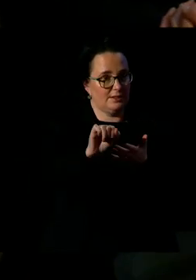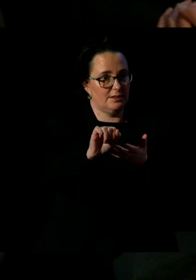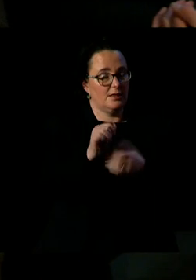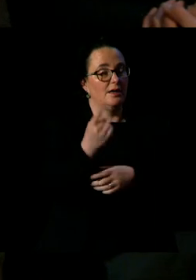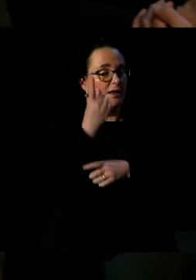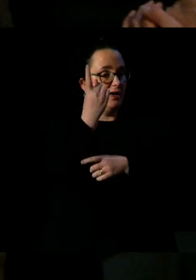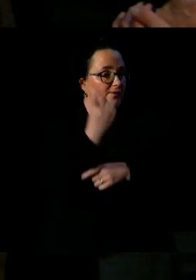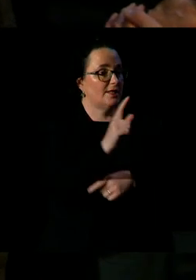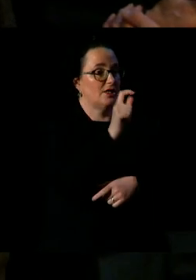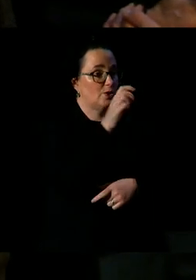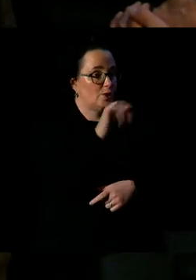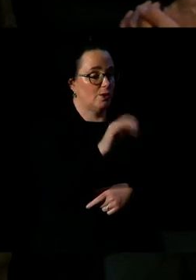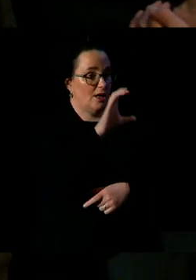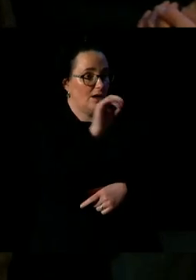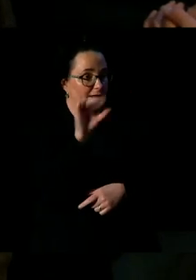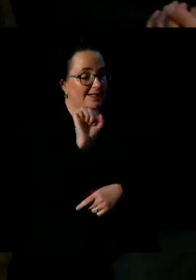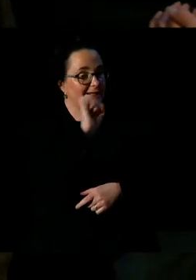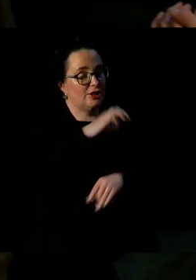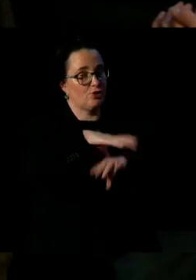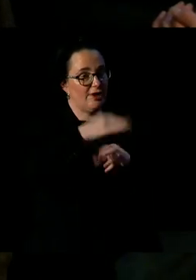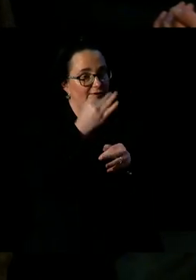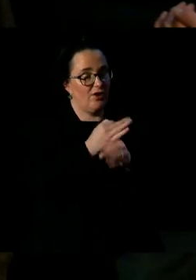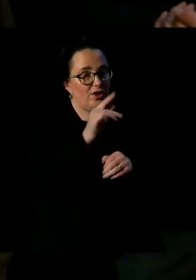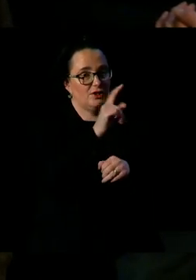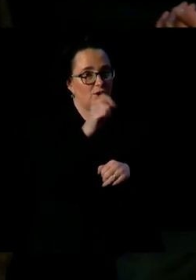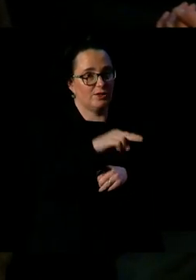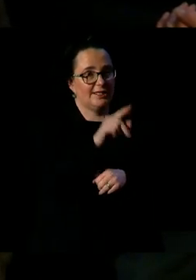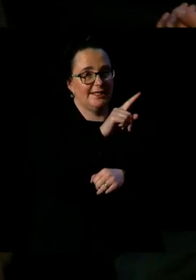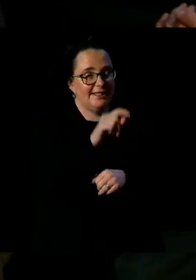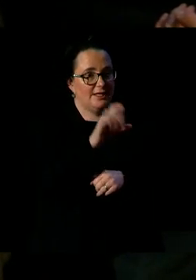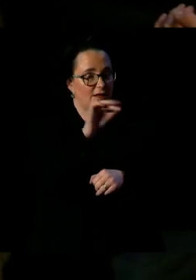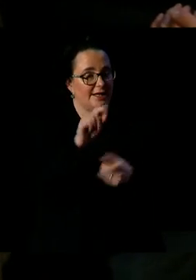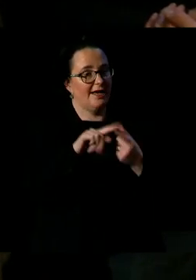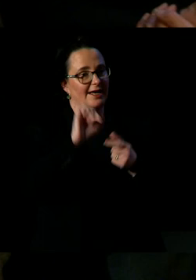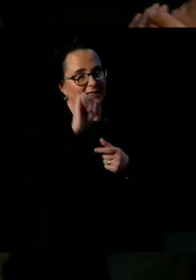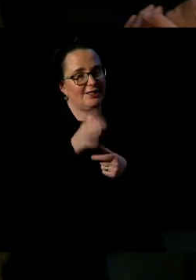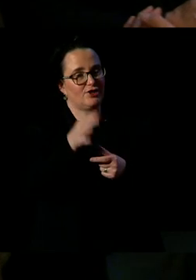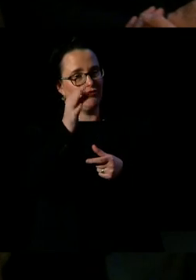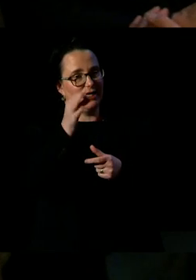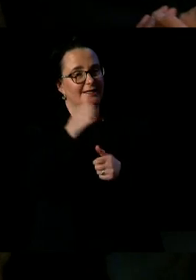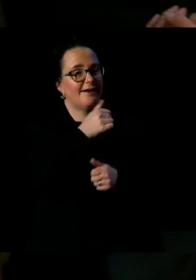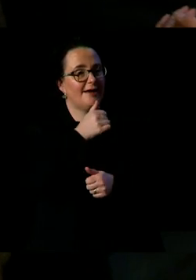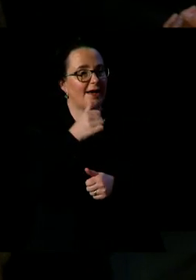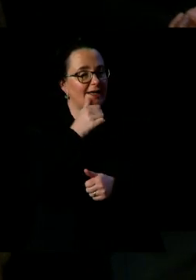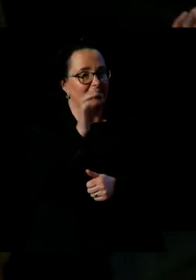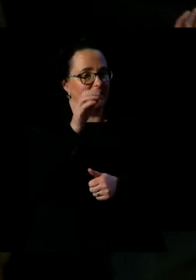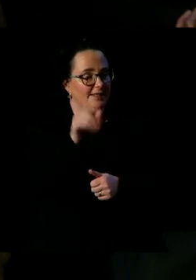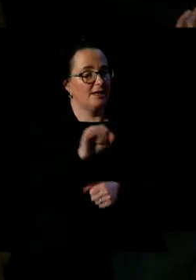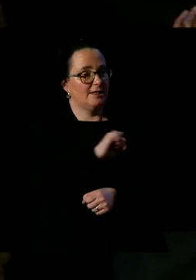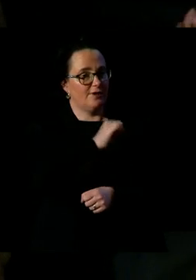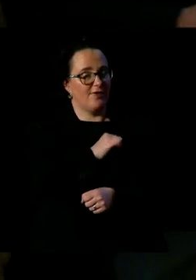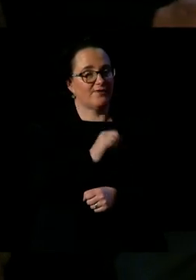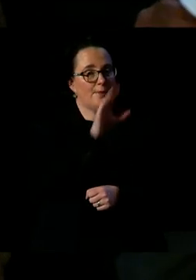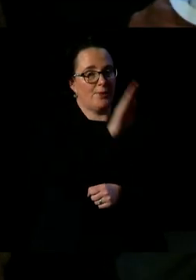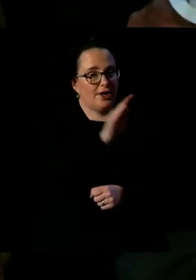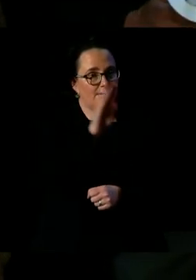invite Tony Collis, whose grandfather Zoltan Zinn and great-aunt Edith survived Bergen-Belsen concentration